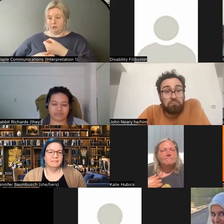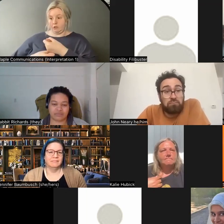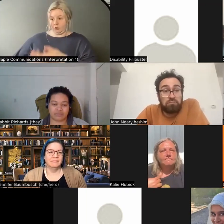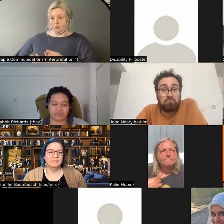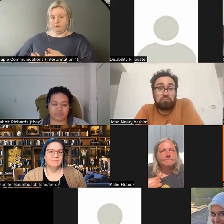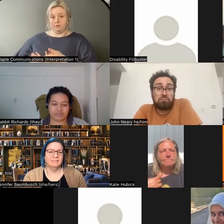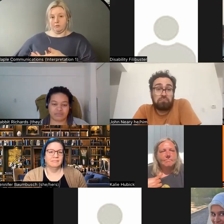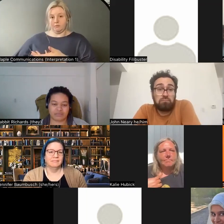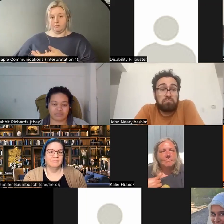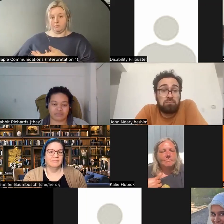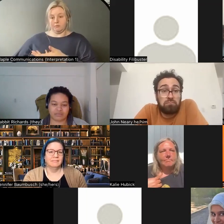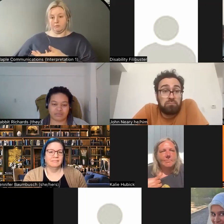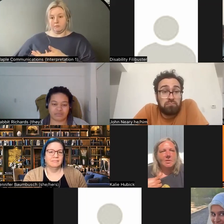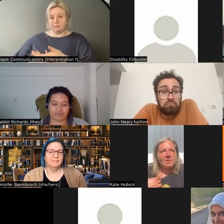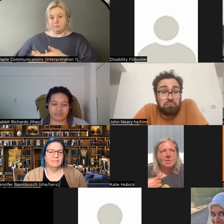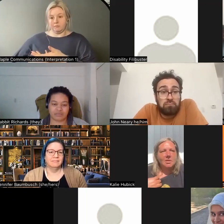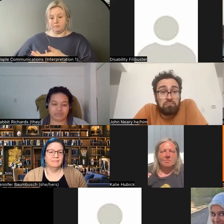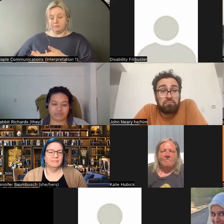From